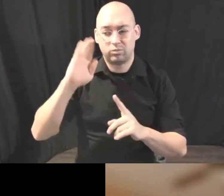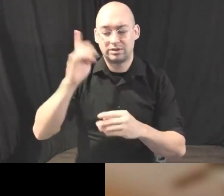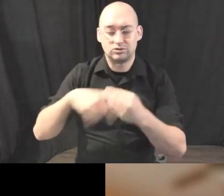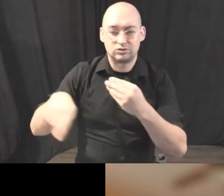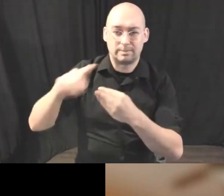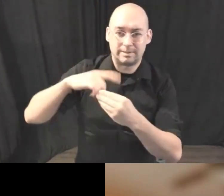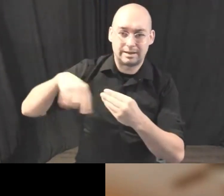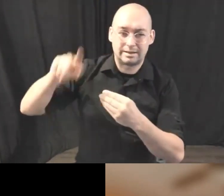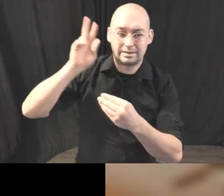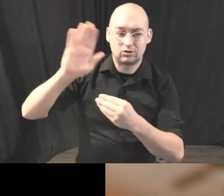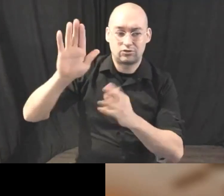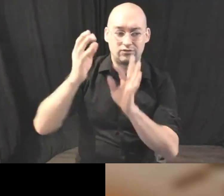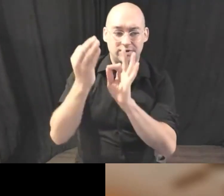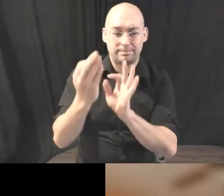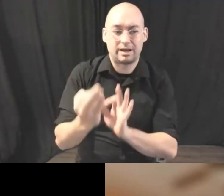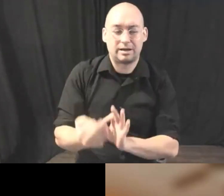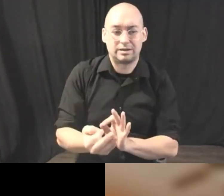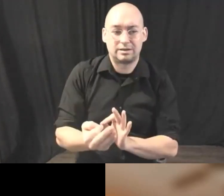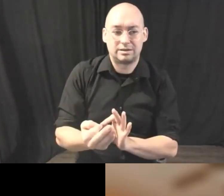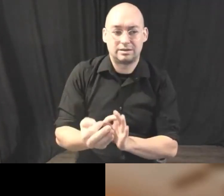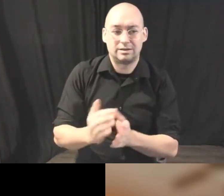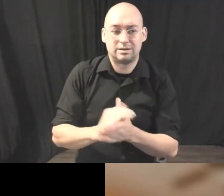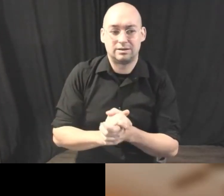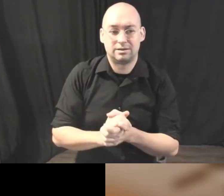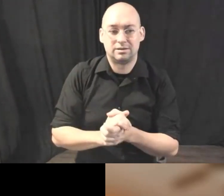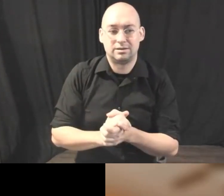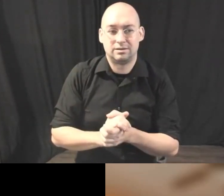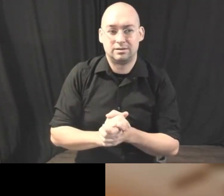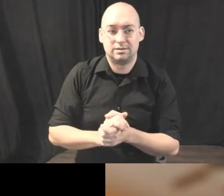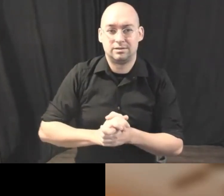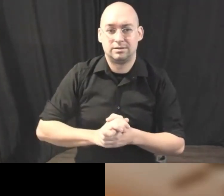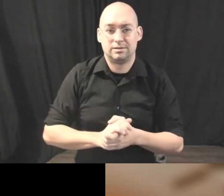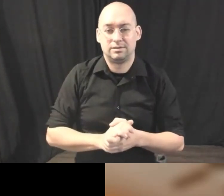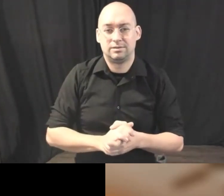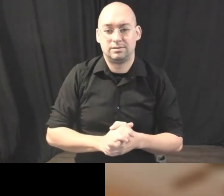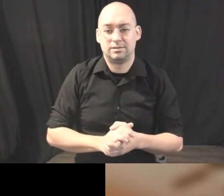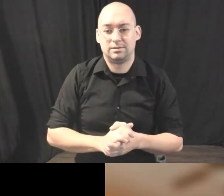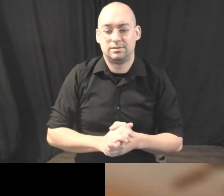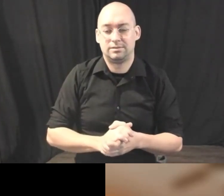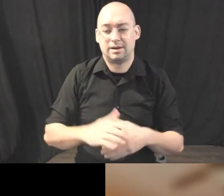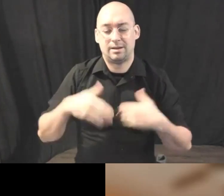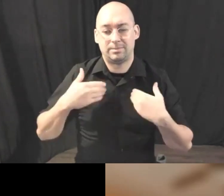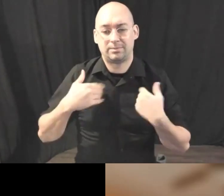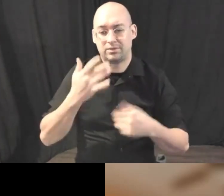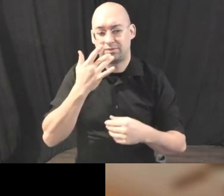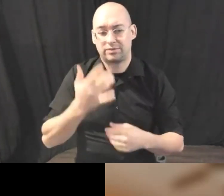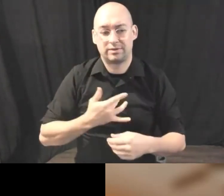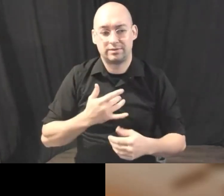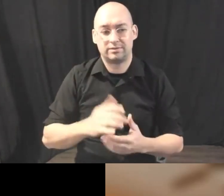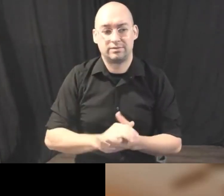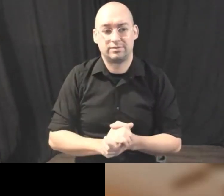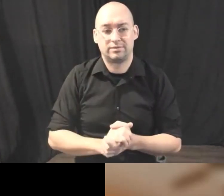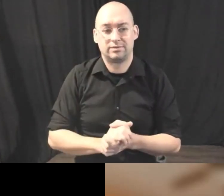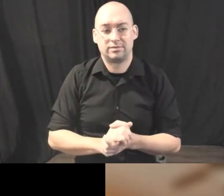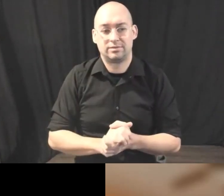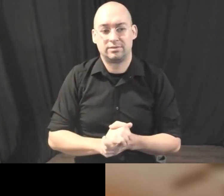your feedback on this. Thank you very much. You got it. Thanks for being here today. Happy birthday. Happy birthday. Thanks for having me. Make sure